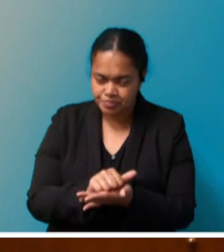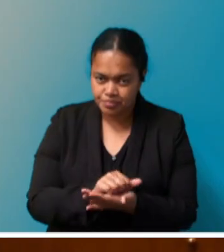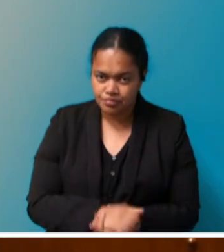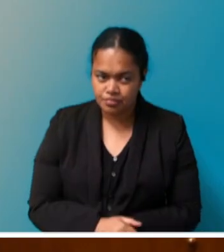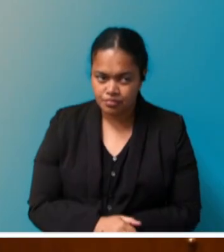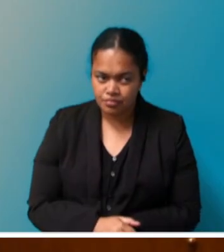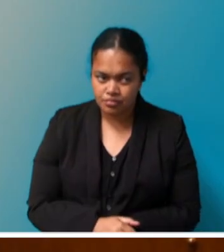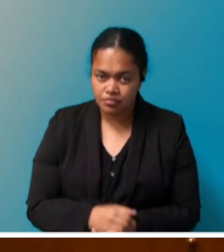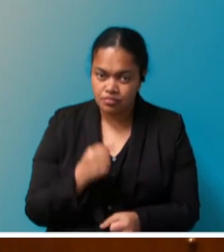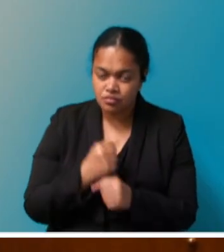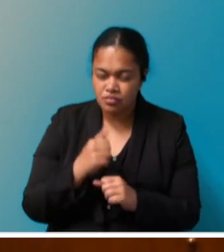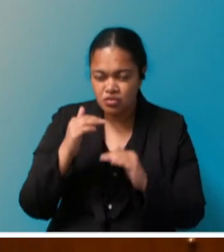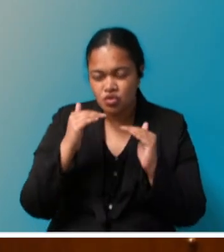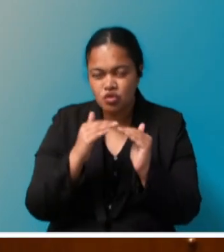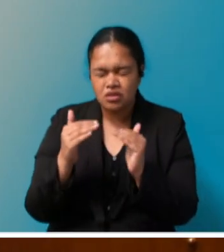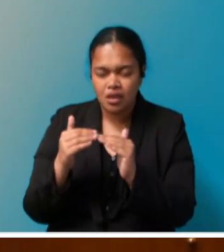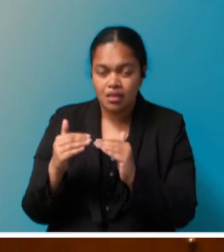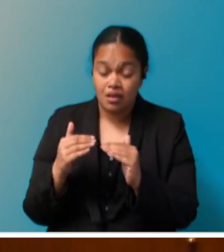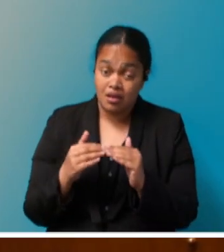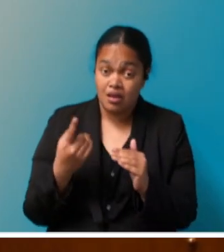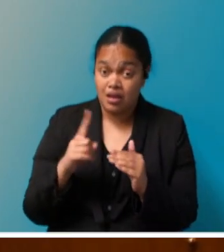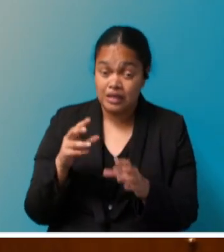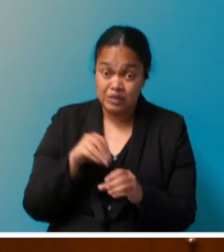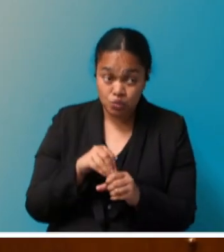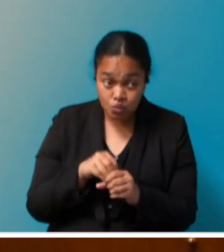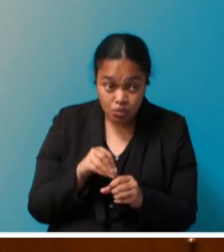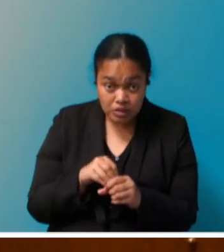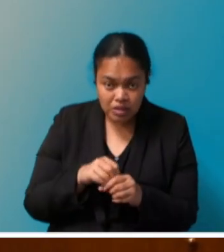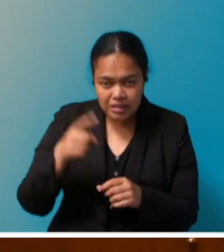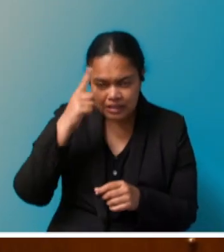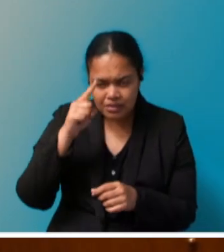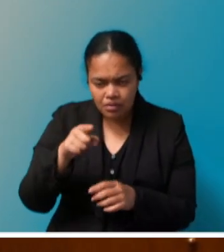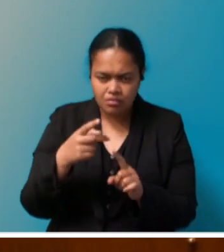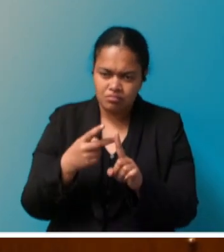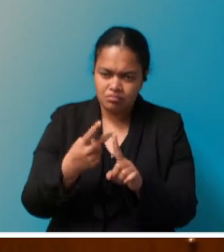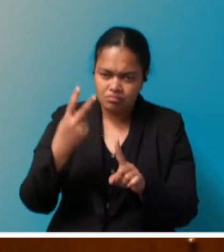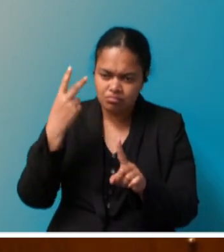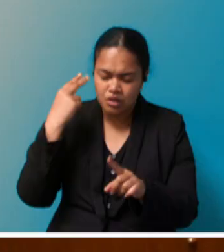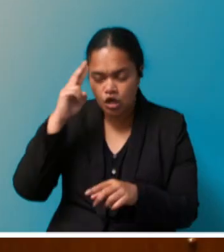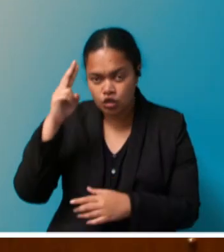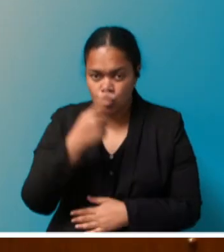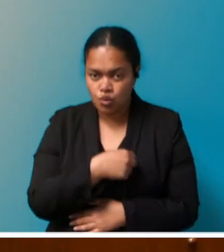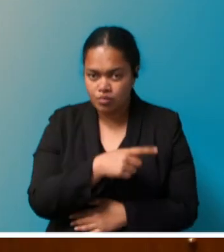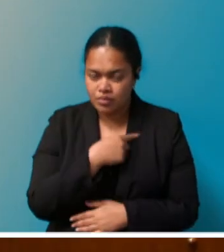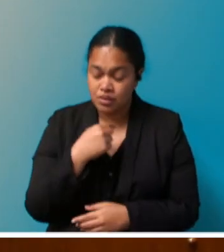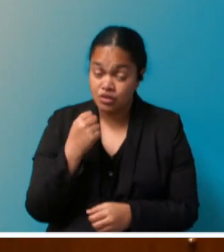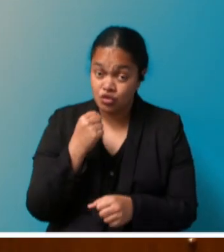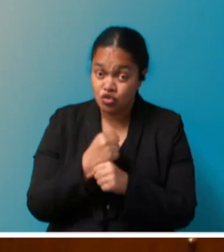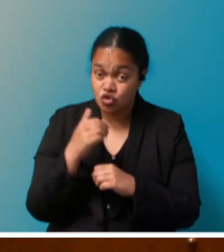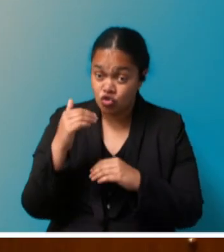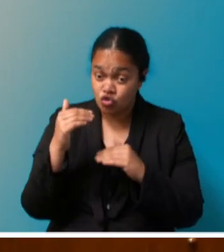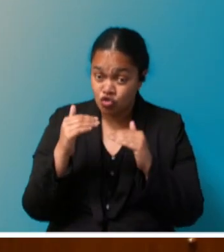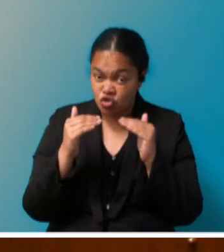Gender and inclusion sensitivity to reflect national commitment to gender equity